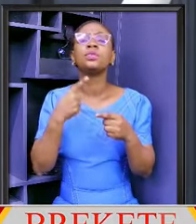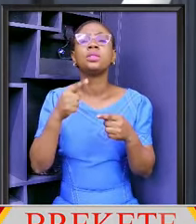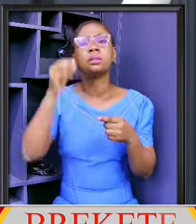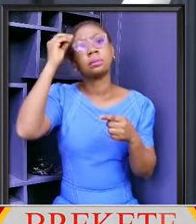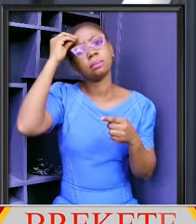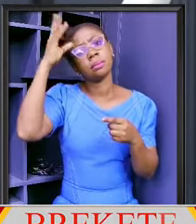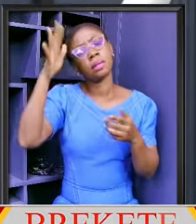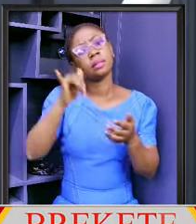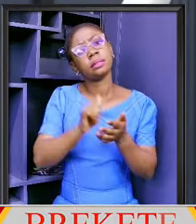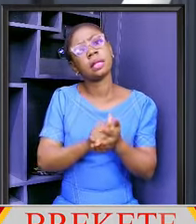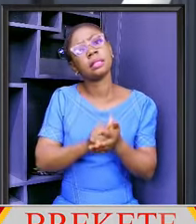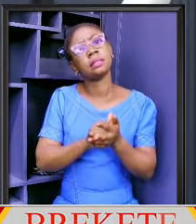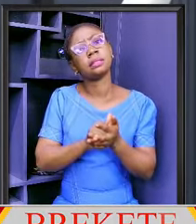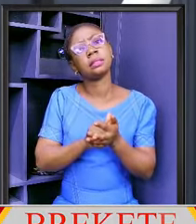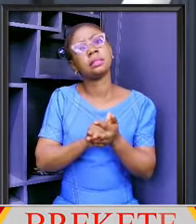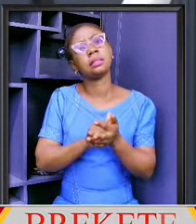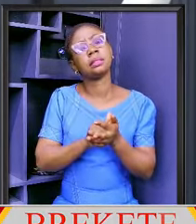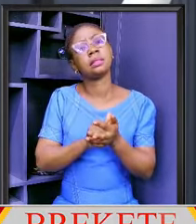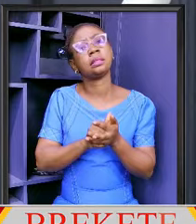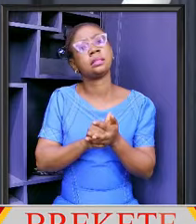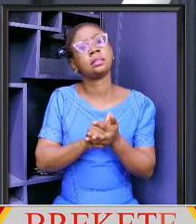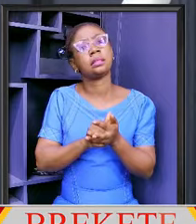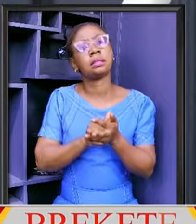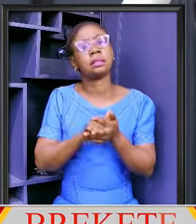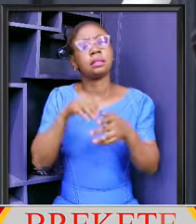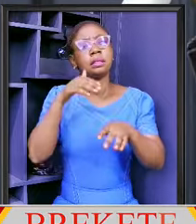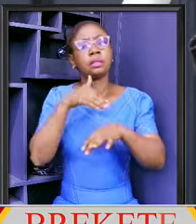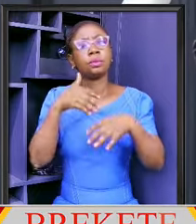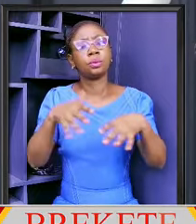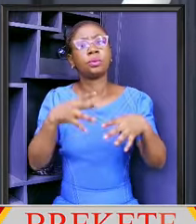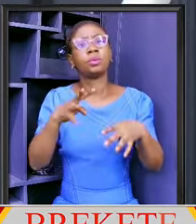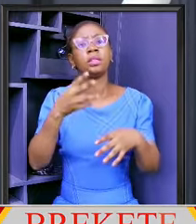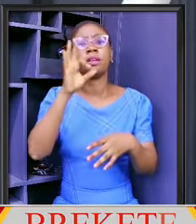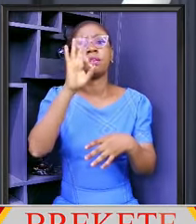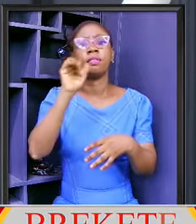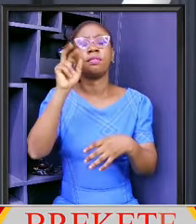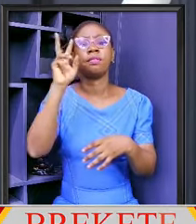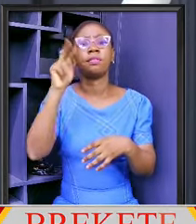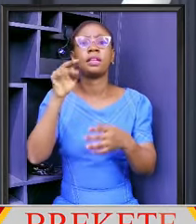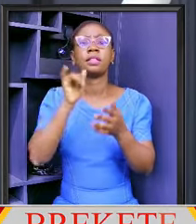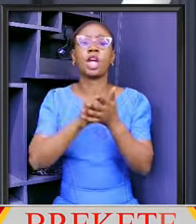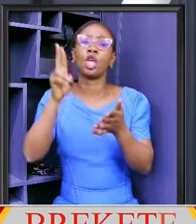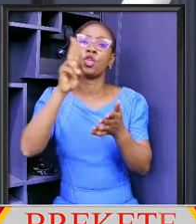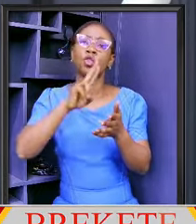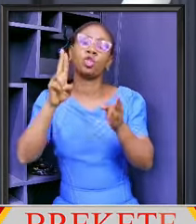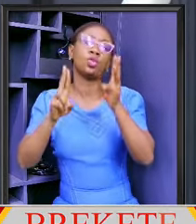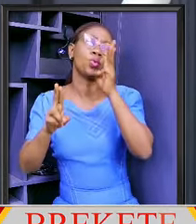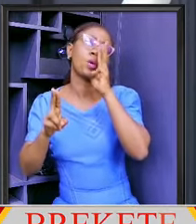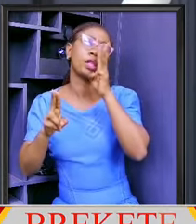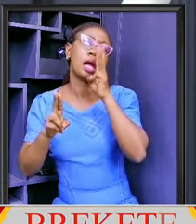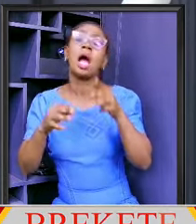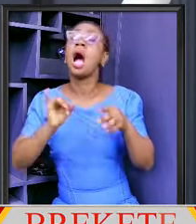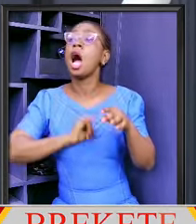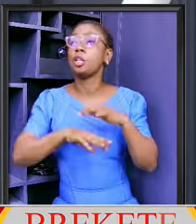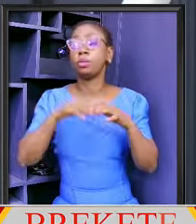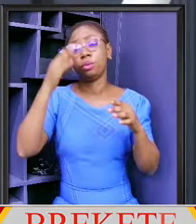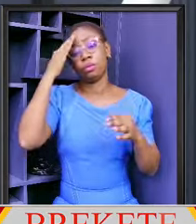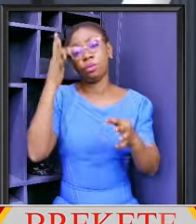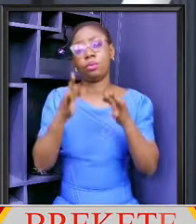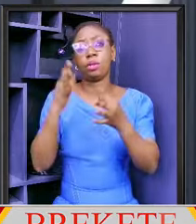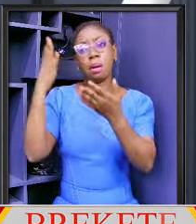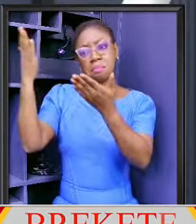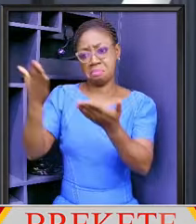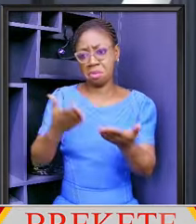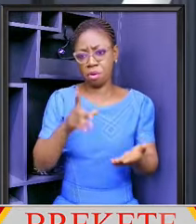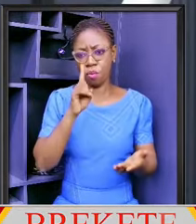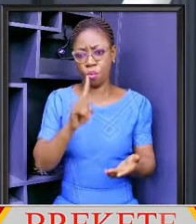Indian technology fan where then they pour water inside these big fans. I don't know whether I wanna go bring one make we